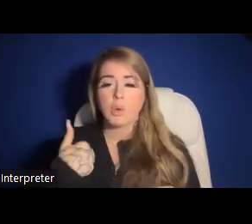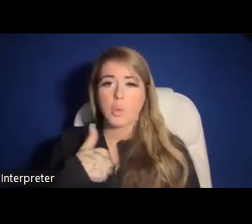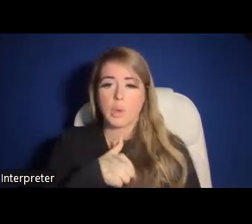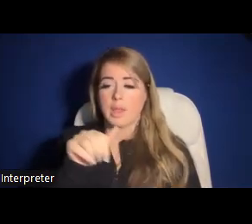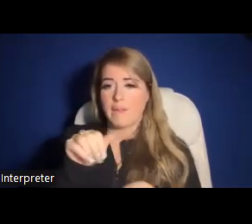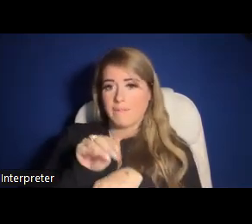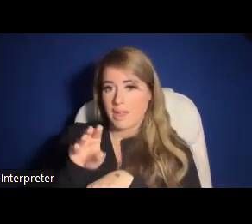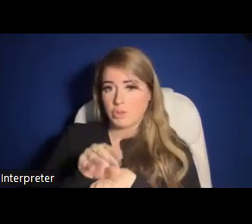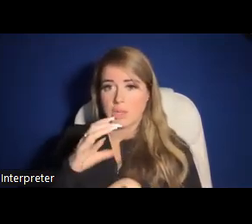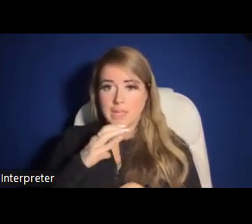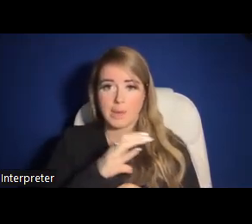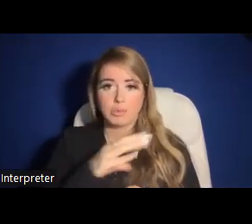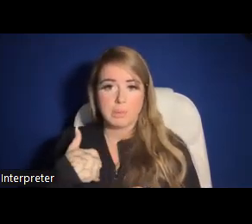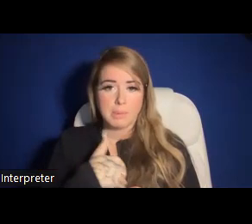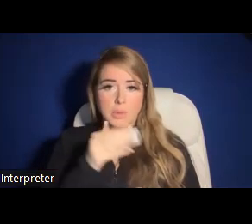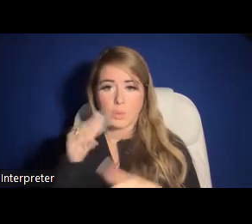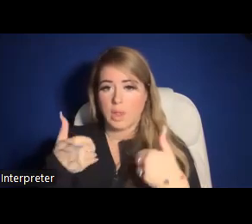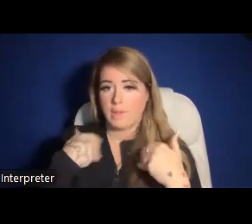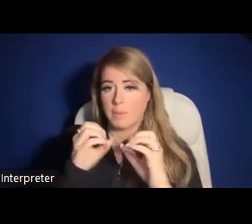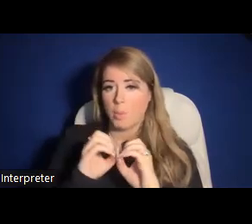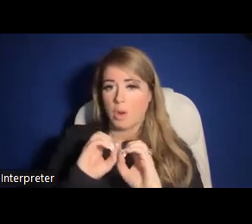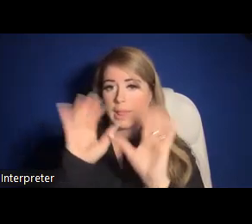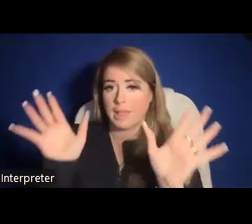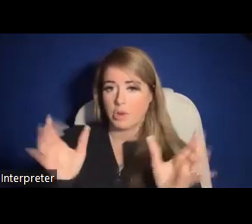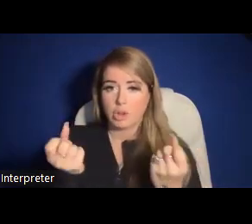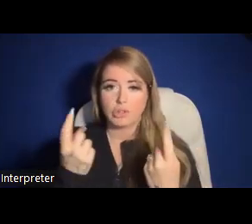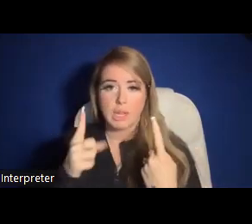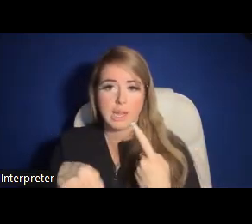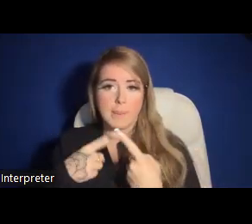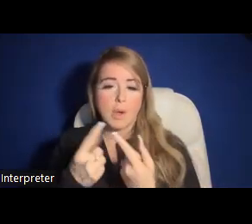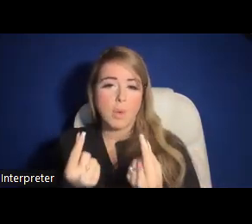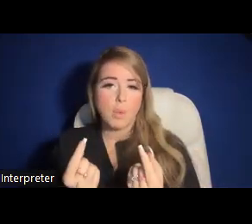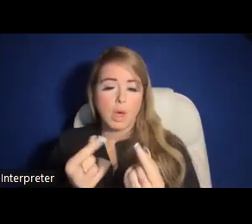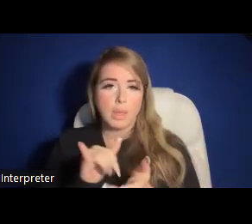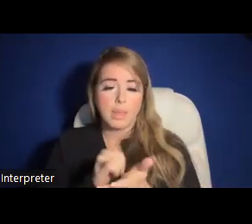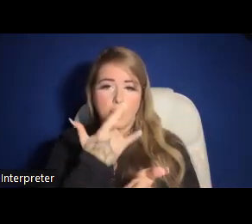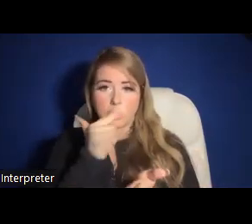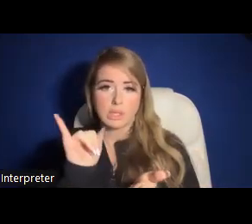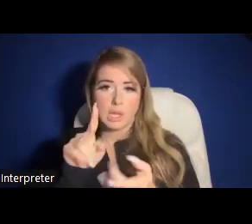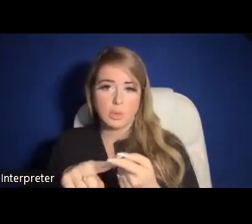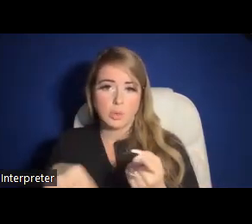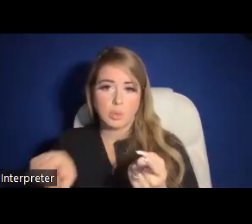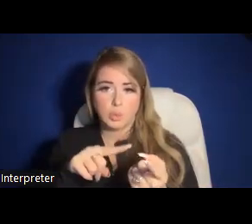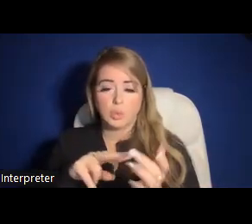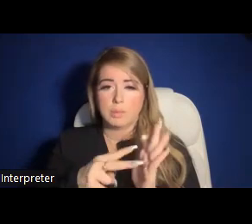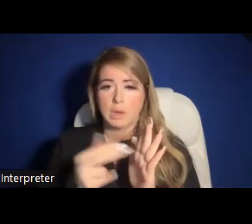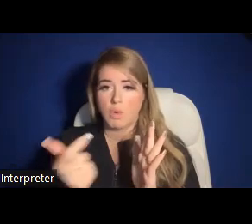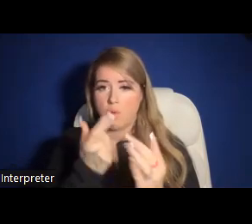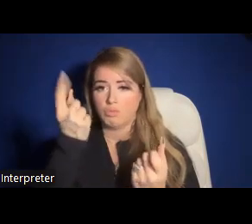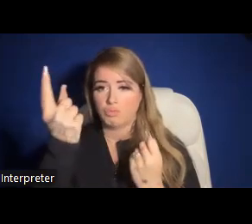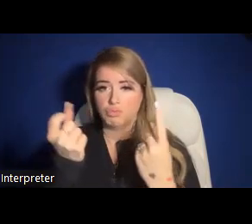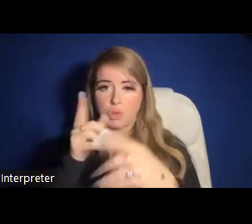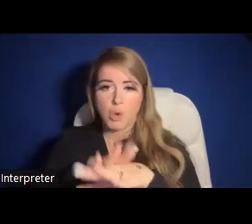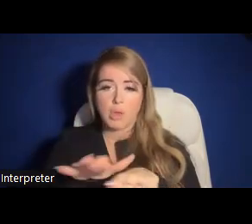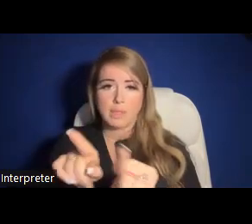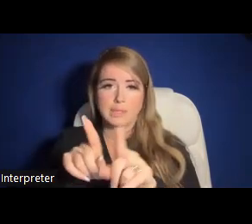members have more of a clear understanding of what that looks like to you guys. So we're all on the same page.